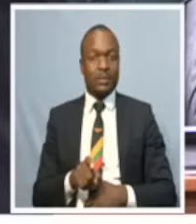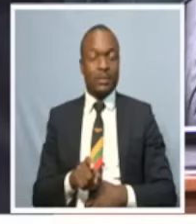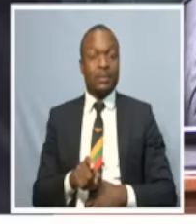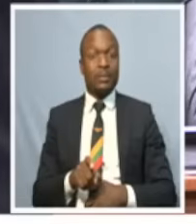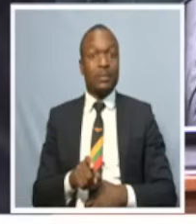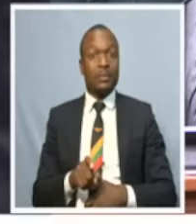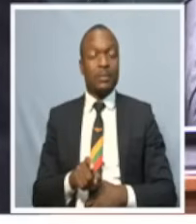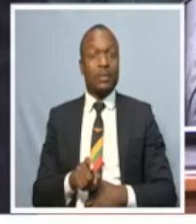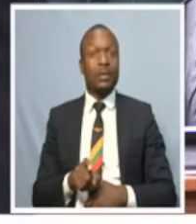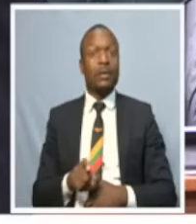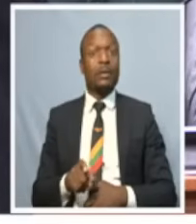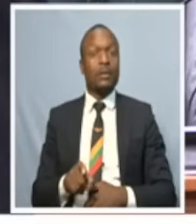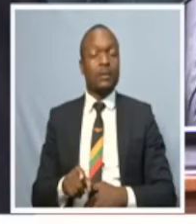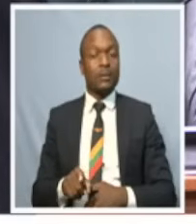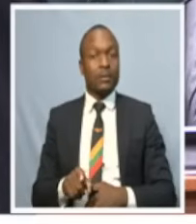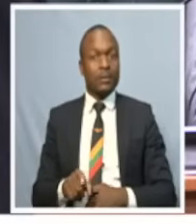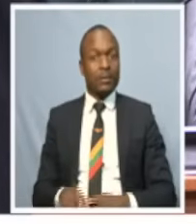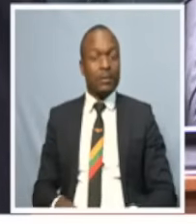card-carrying and